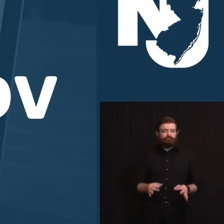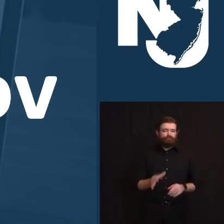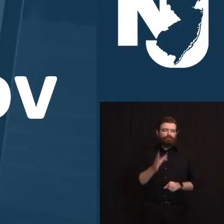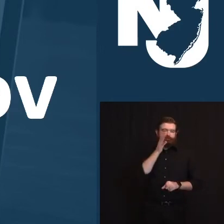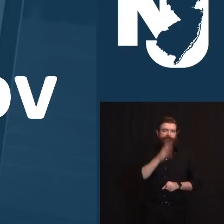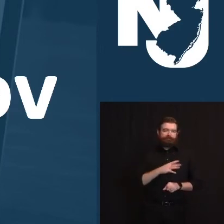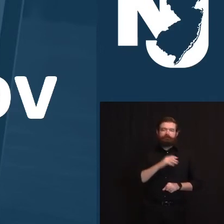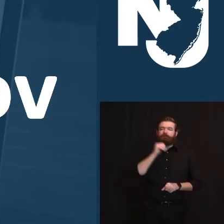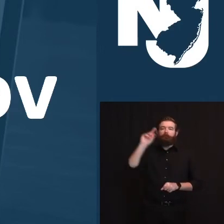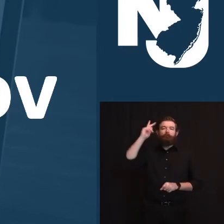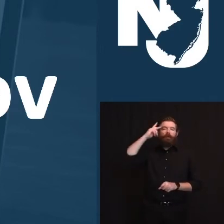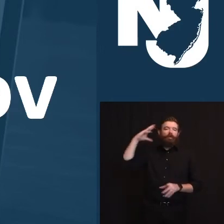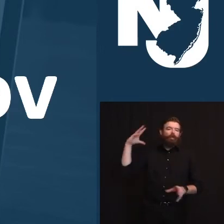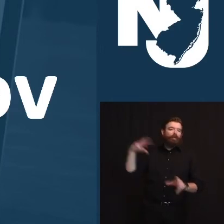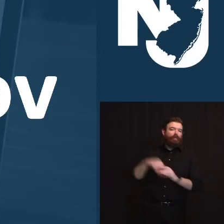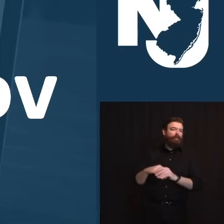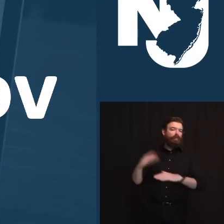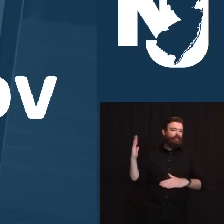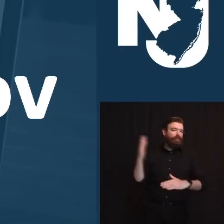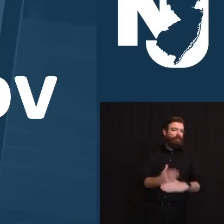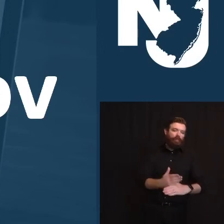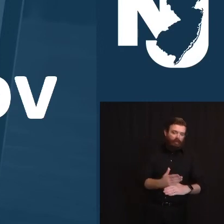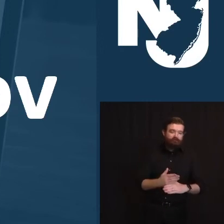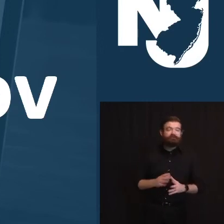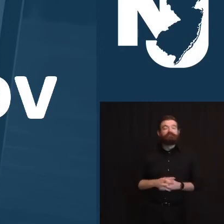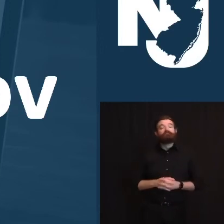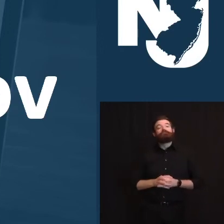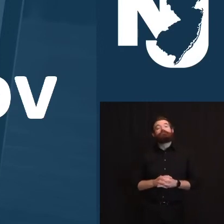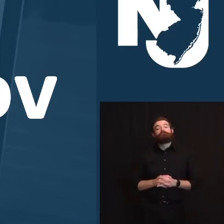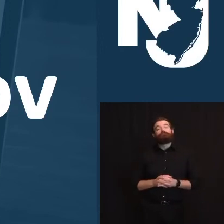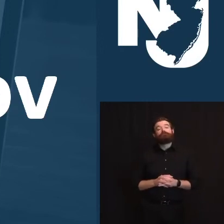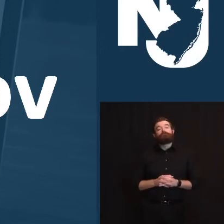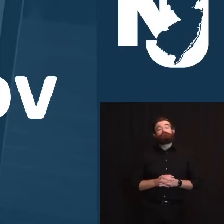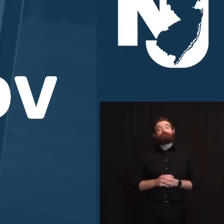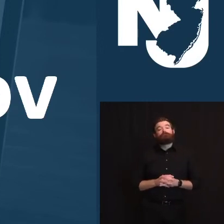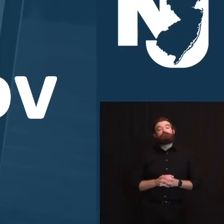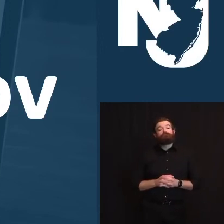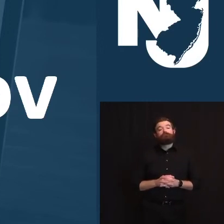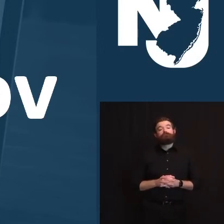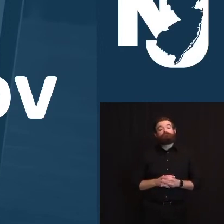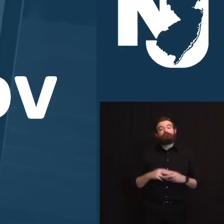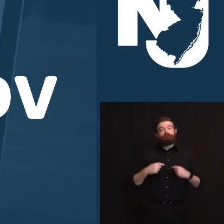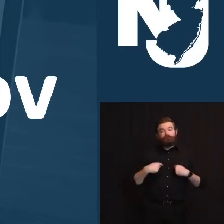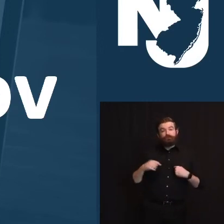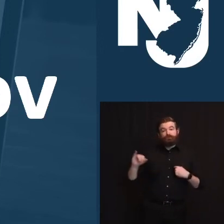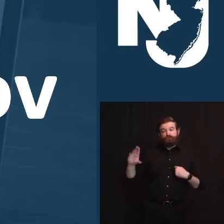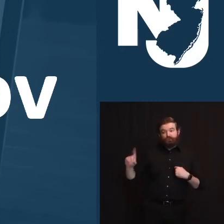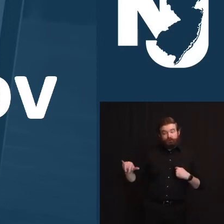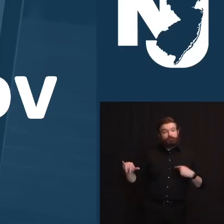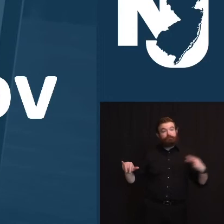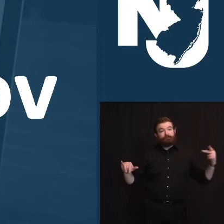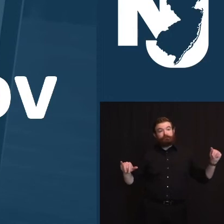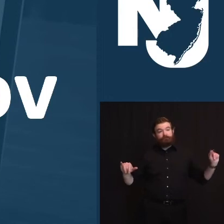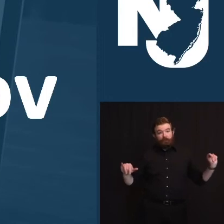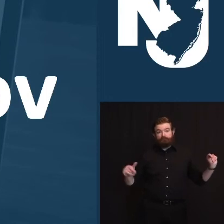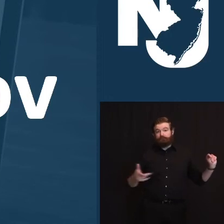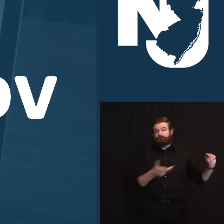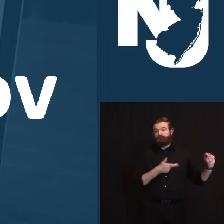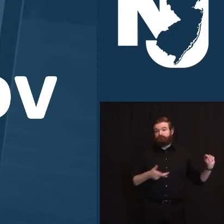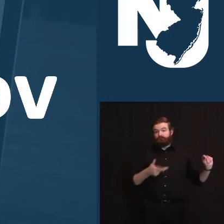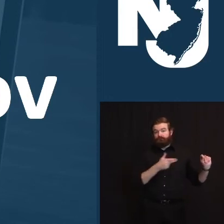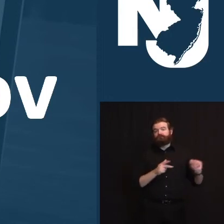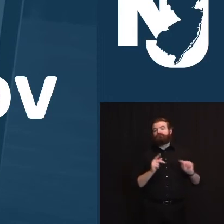way, not our first time together today, I might add. Judy and Pat and I were in Burlington County this morning in Moorestown at